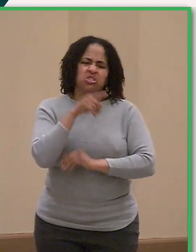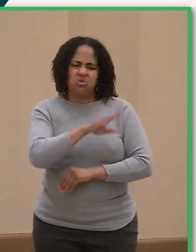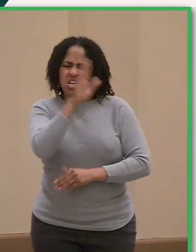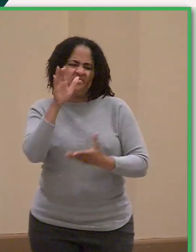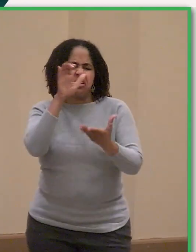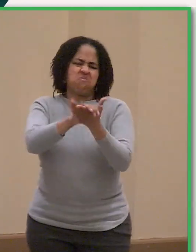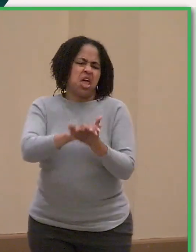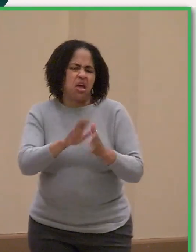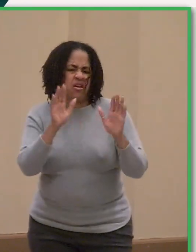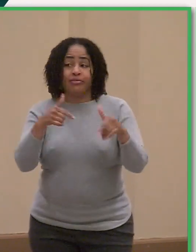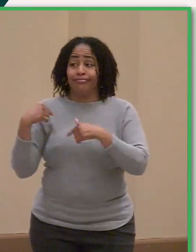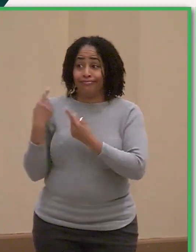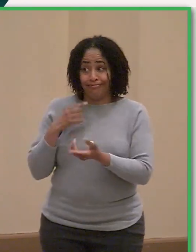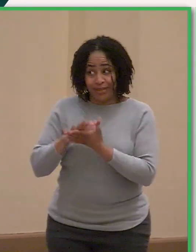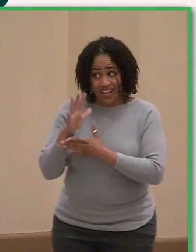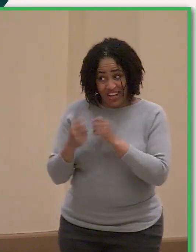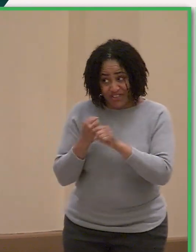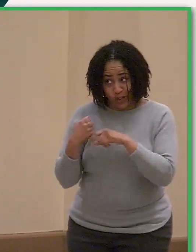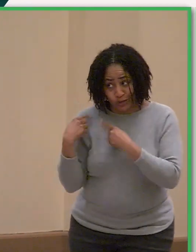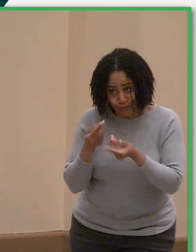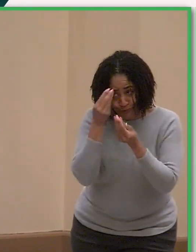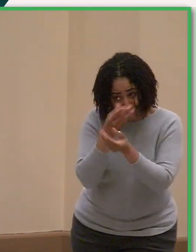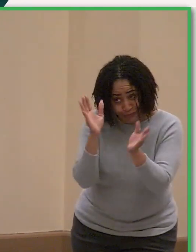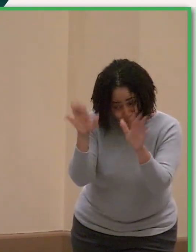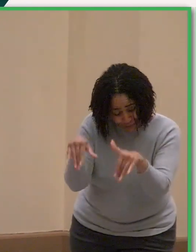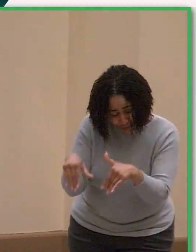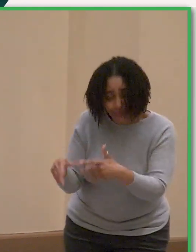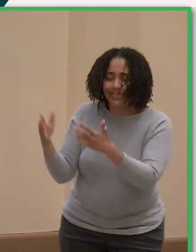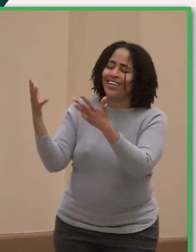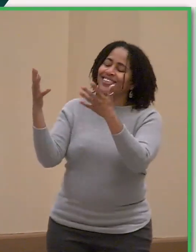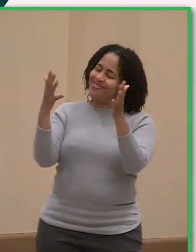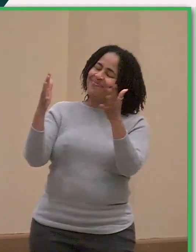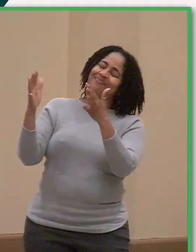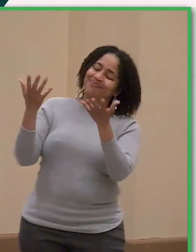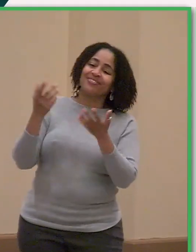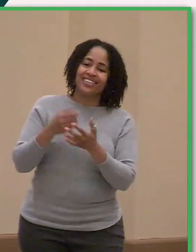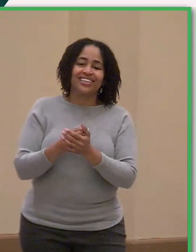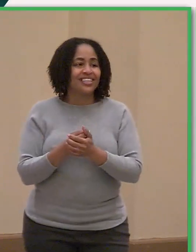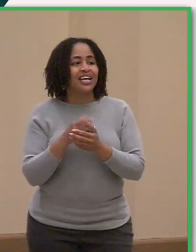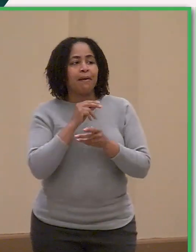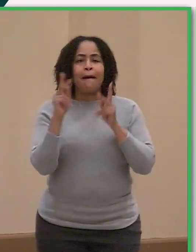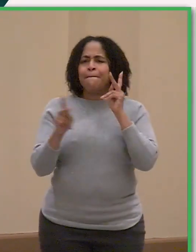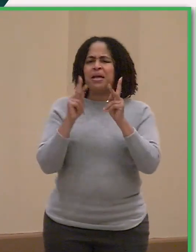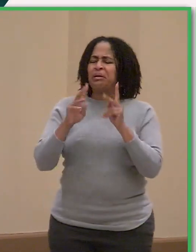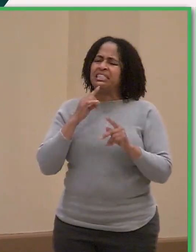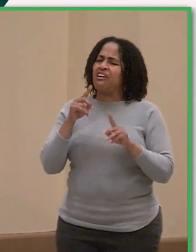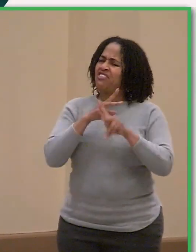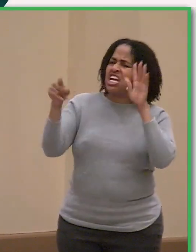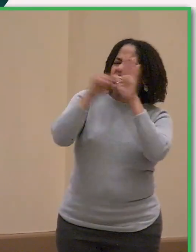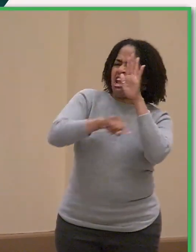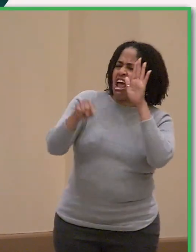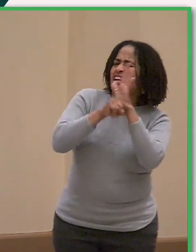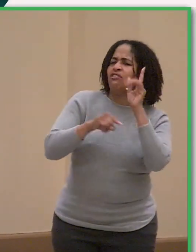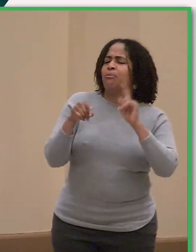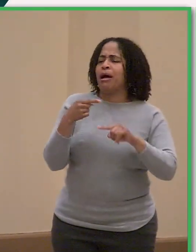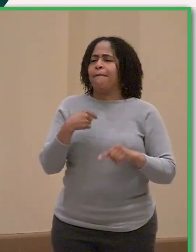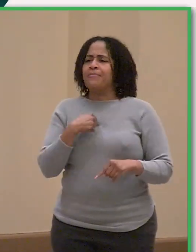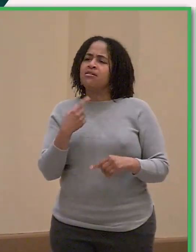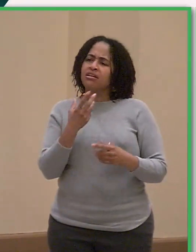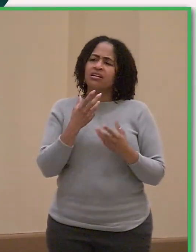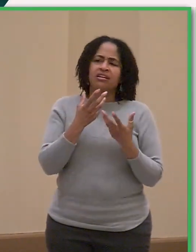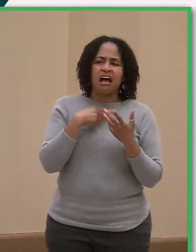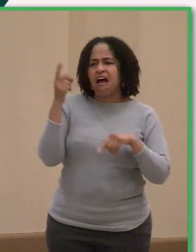married. Like, I've been married for 5 years now, and like, everything people said to me and was saying, like, you know, I wasn't able